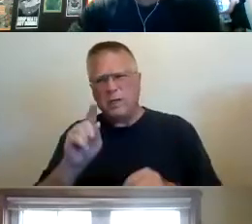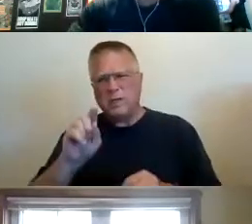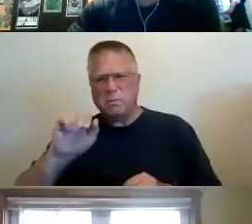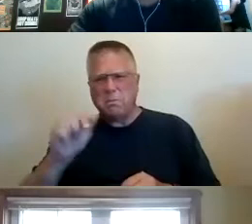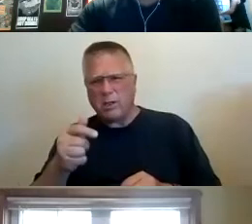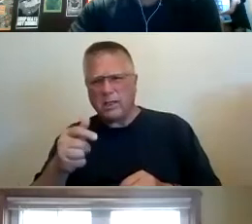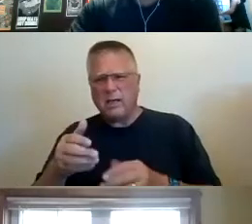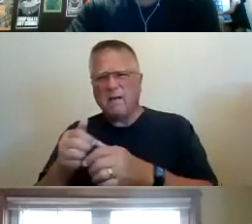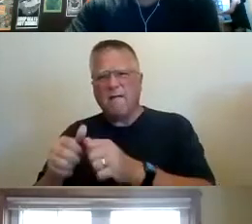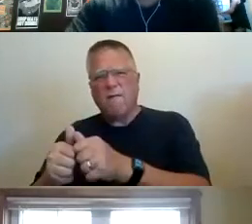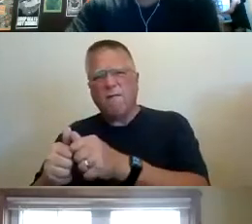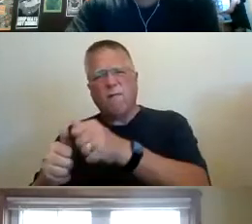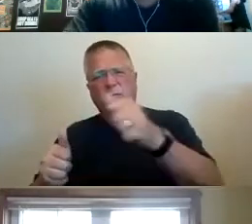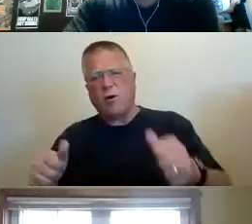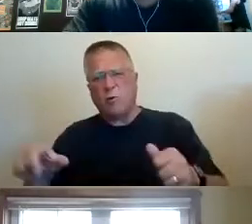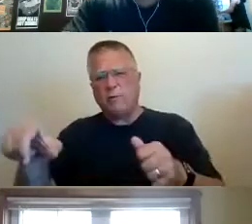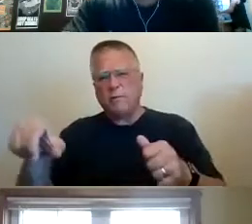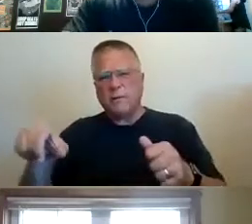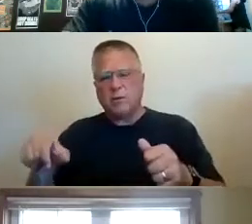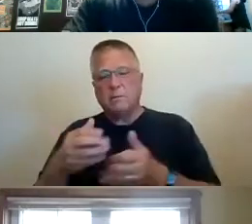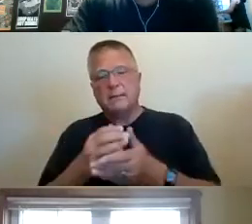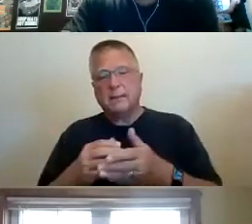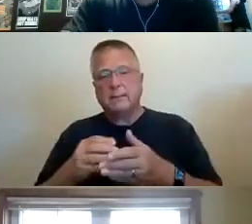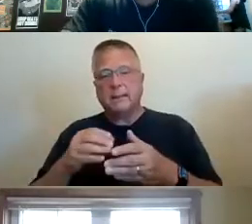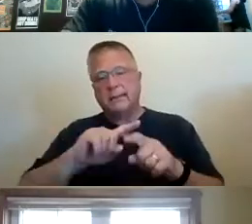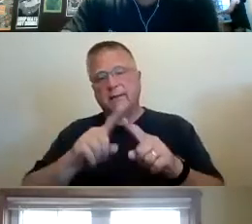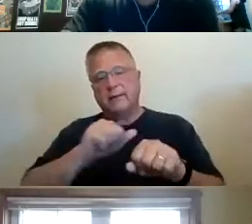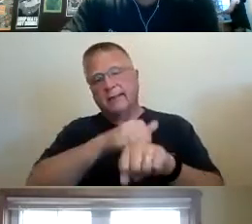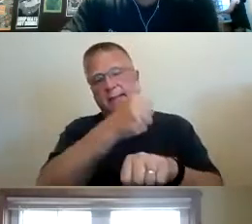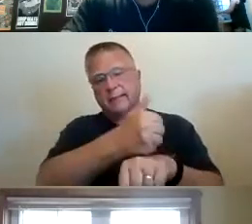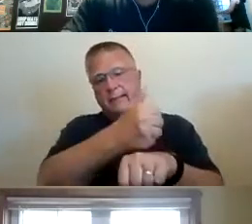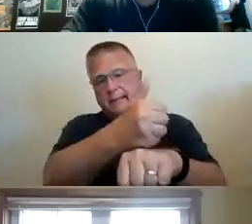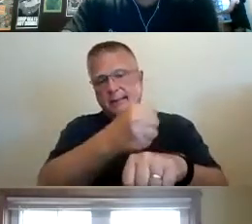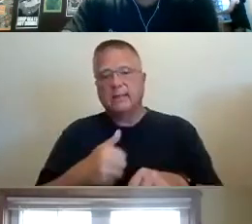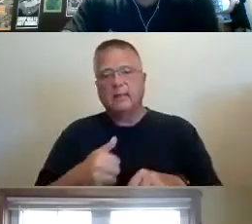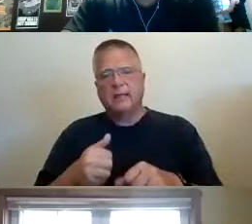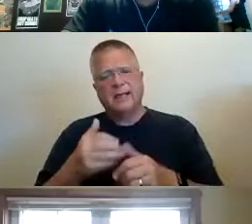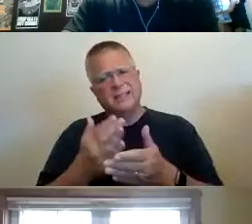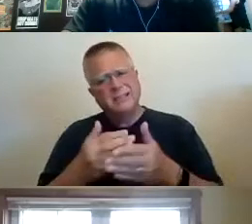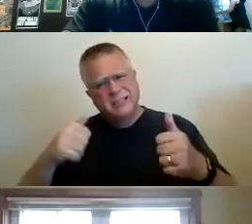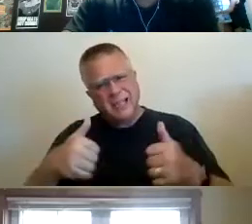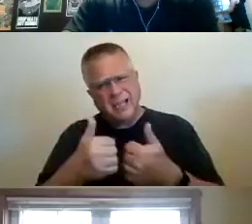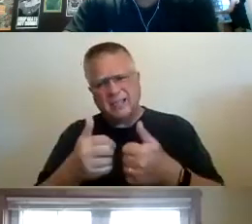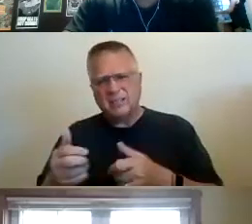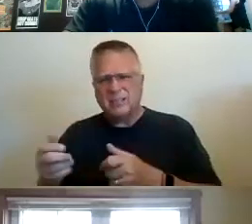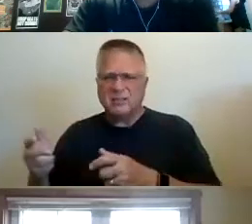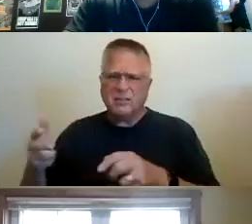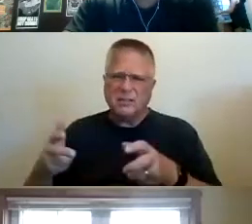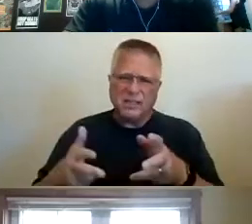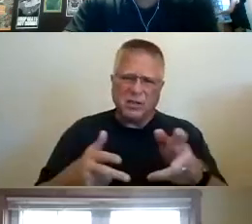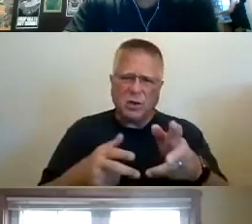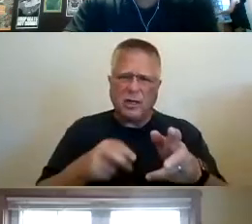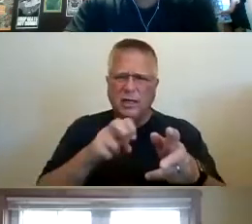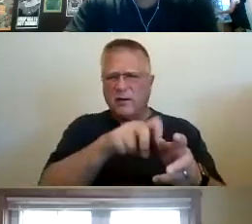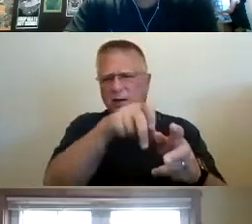it was, some of the major institutions that are along the street, and some of the challenges that they might have, transit and transit boardings and lightings.